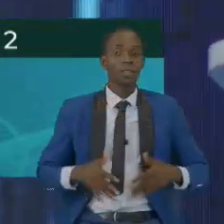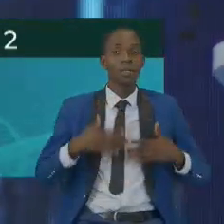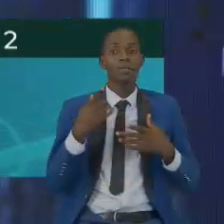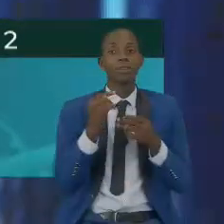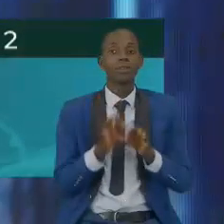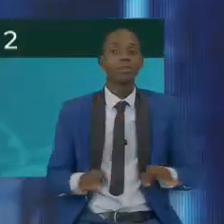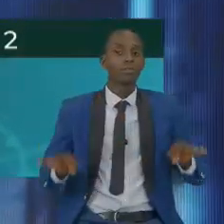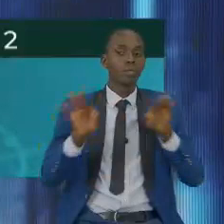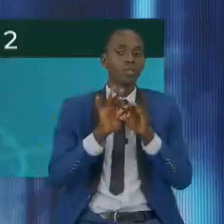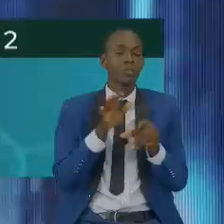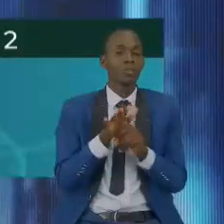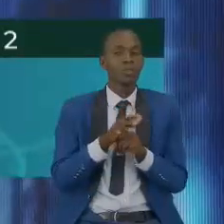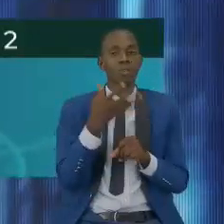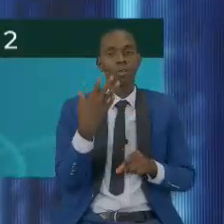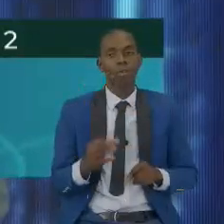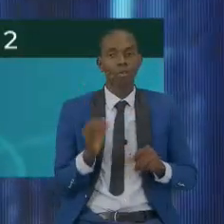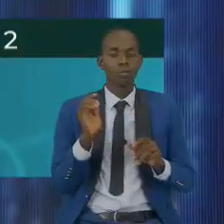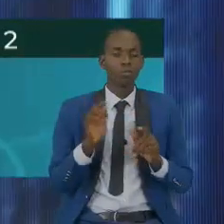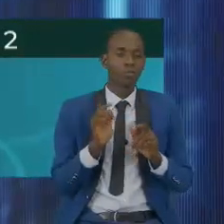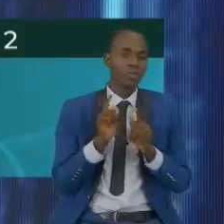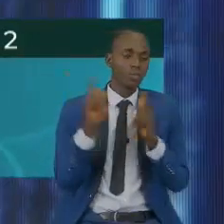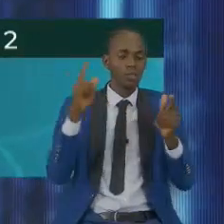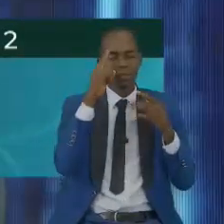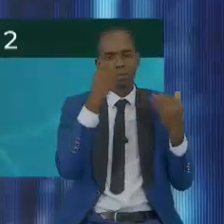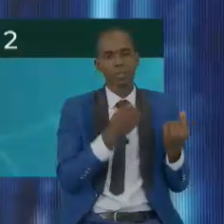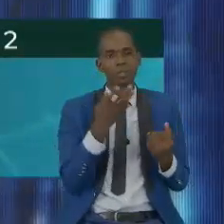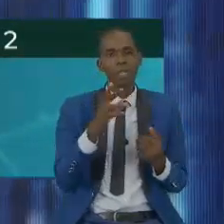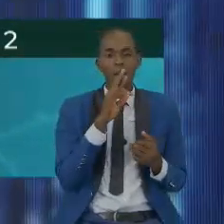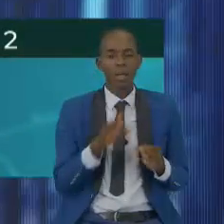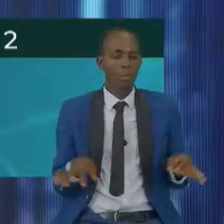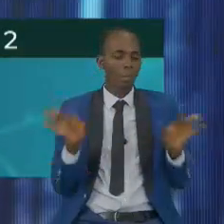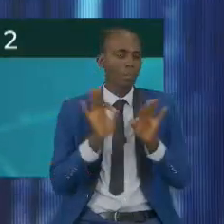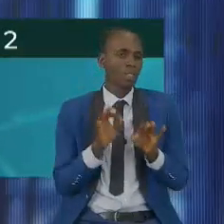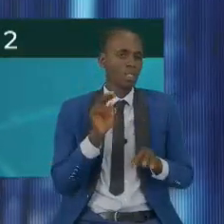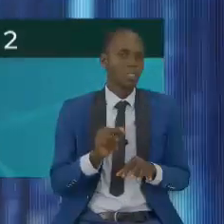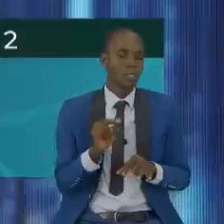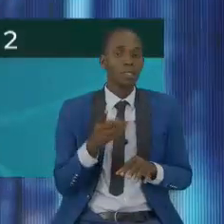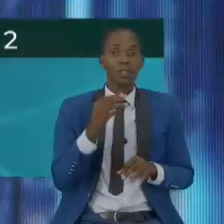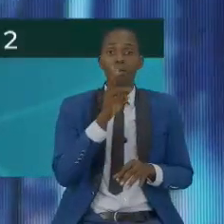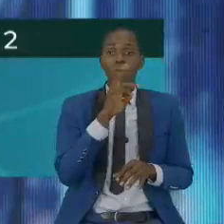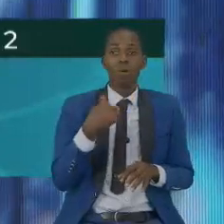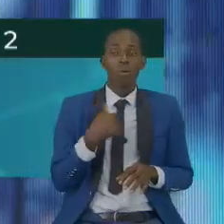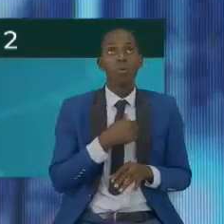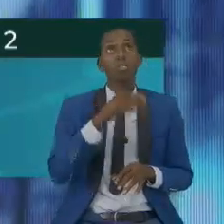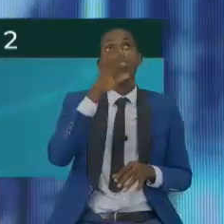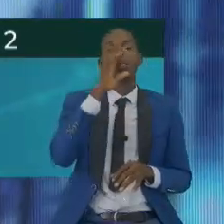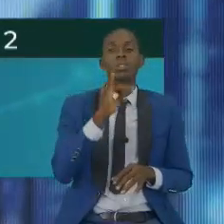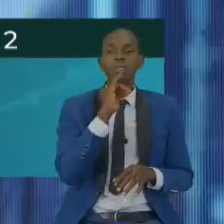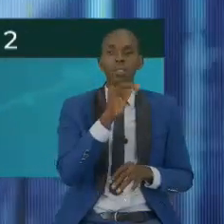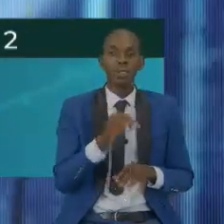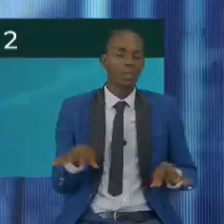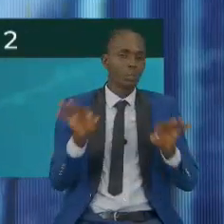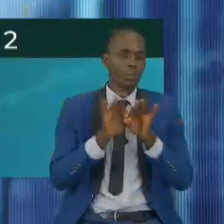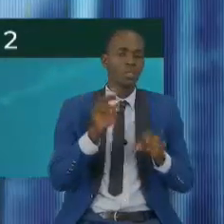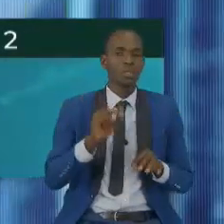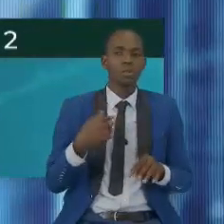it's a fundamental need. We can't do without that. The water we drink is a fundamental need. We can't